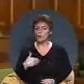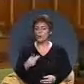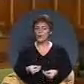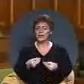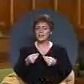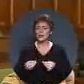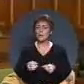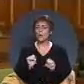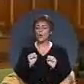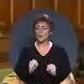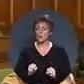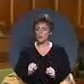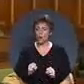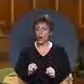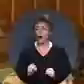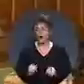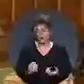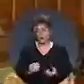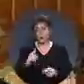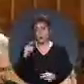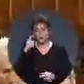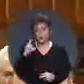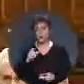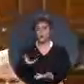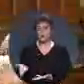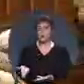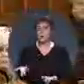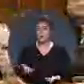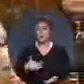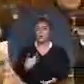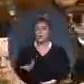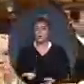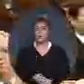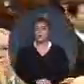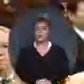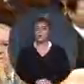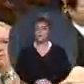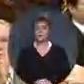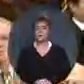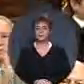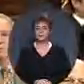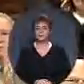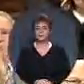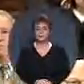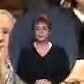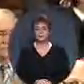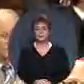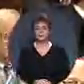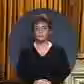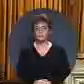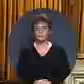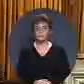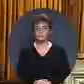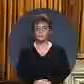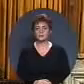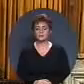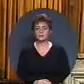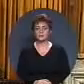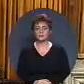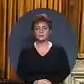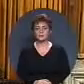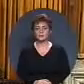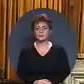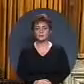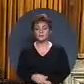simply delegate this power to the Quebec government? The Honourable Parliamentary Secretary to the